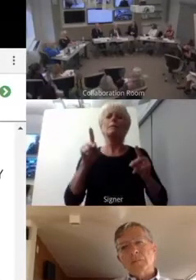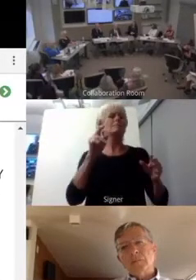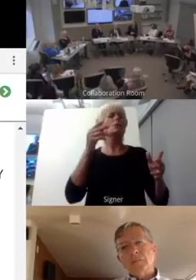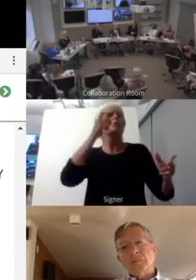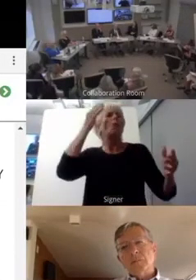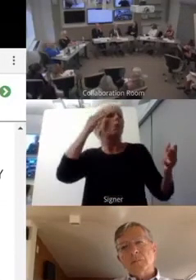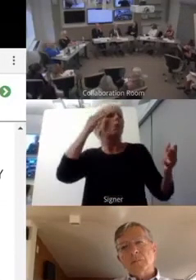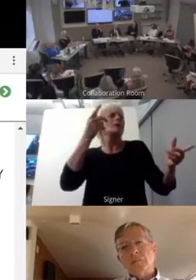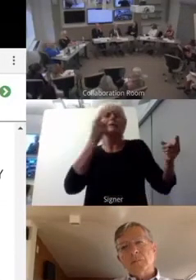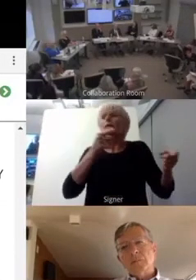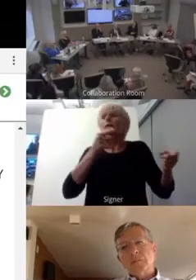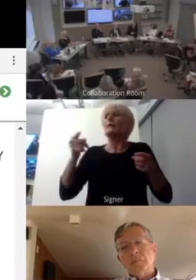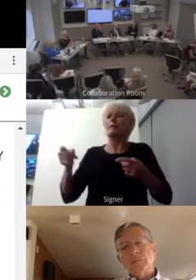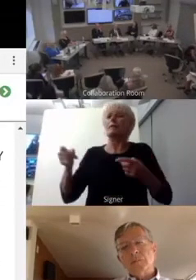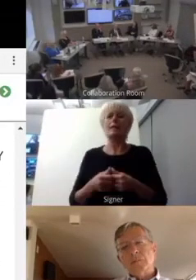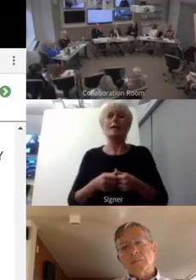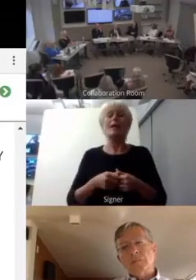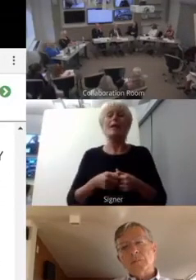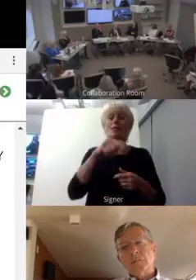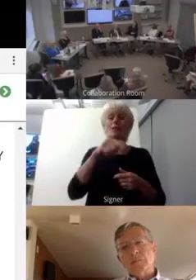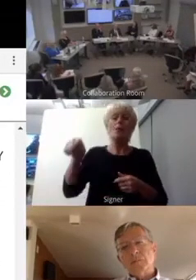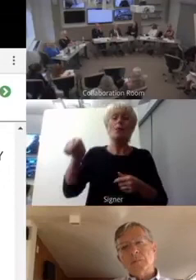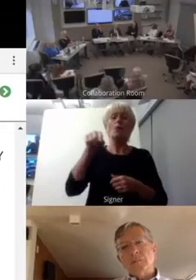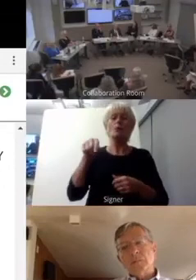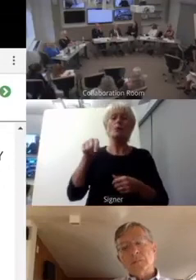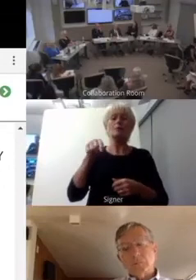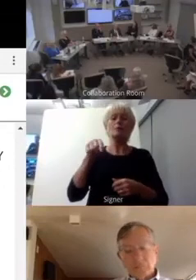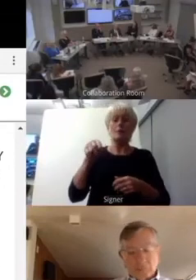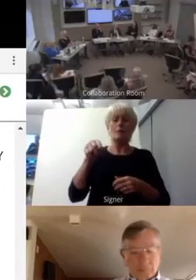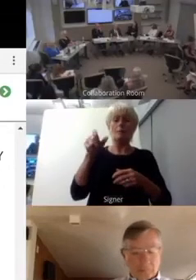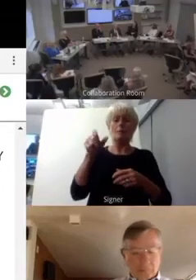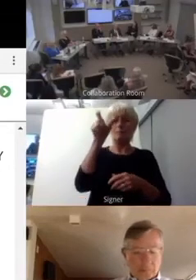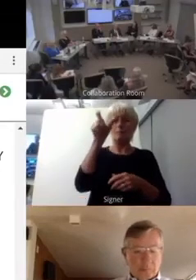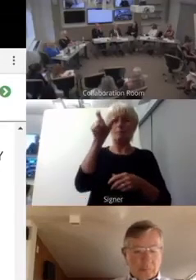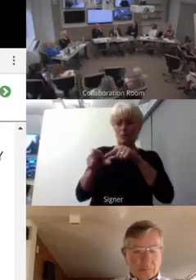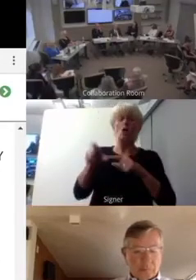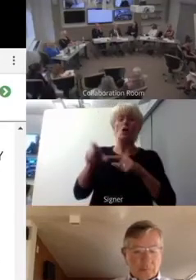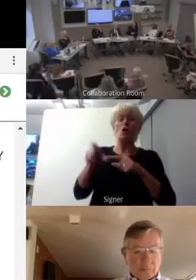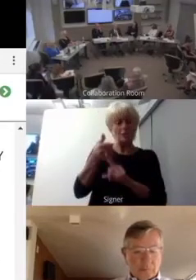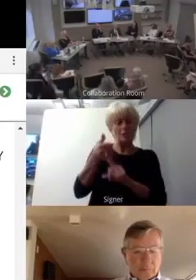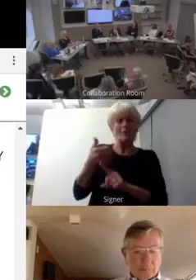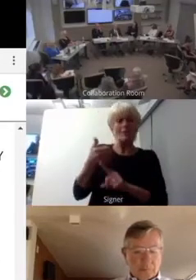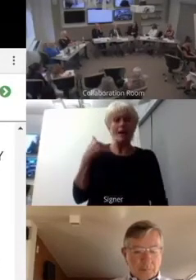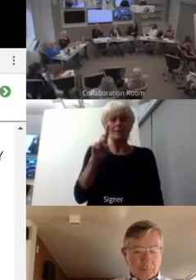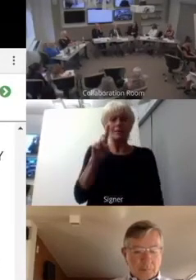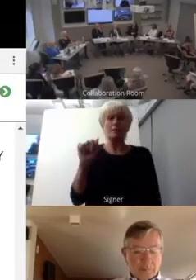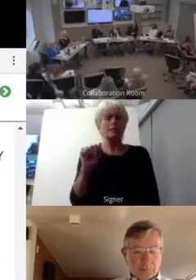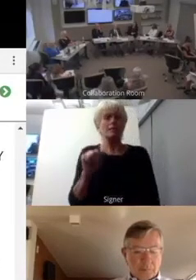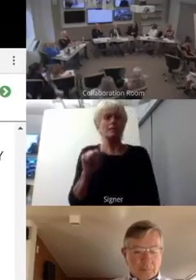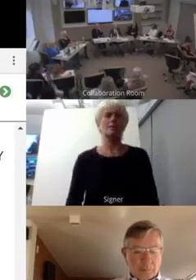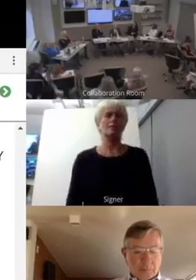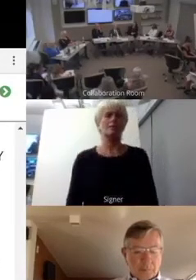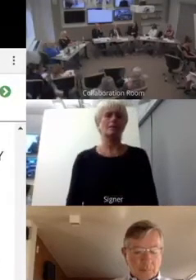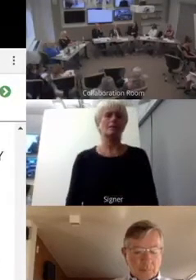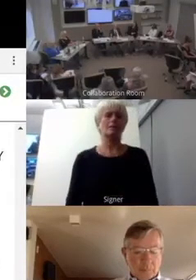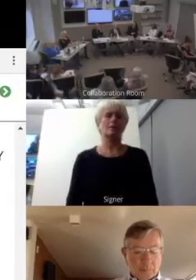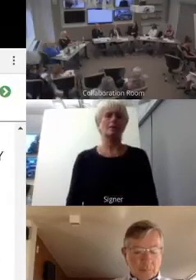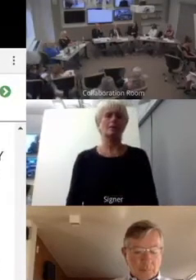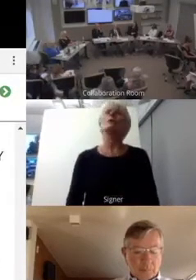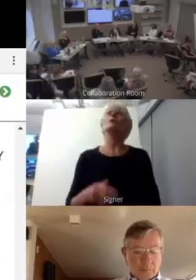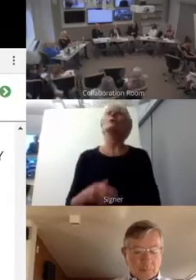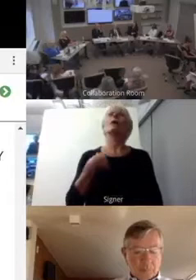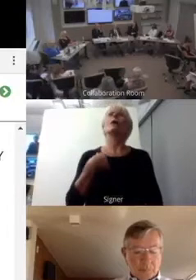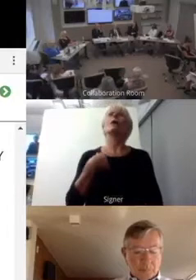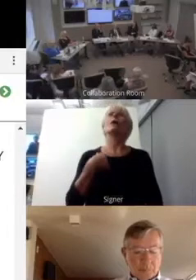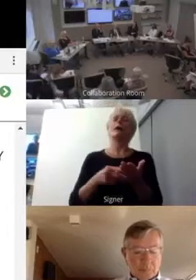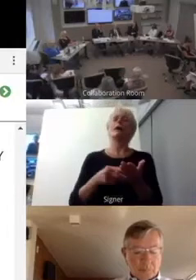with disabilities. We come from when I talk about people with disabilities, I'm disabled myself, and